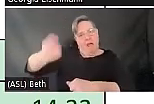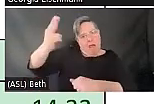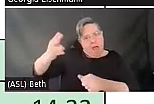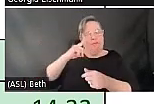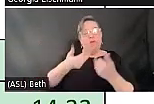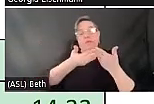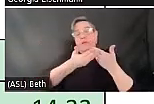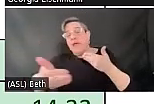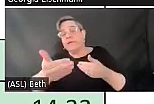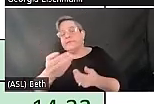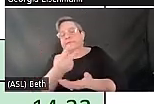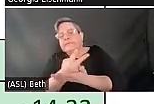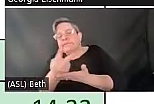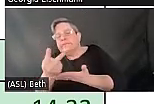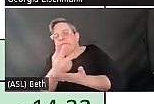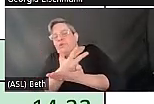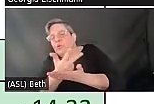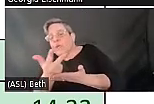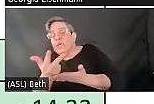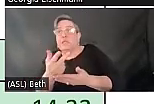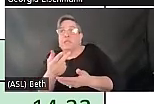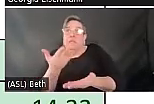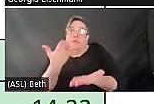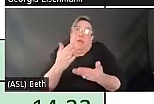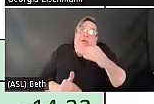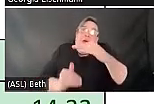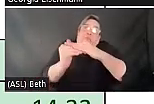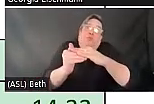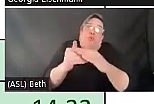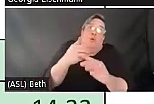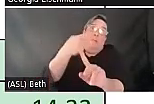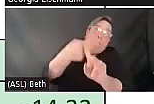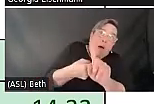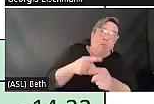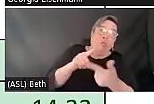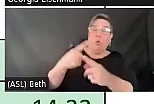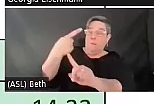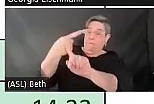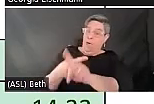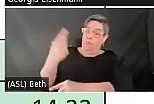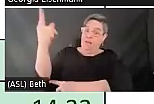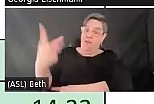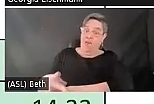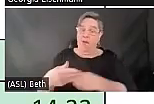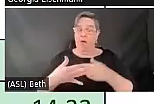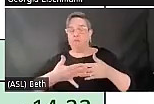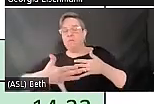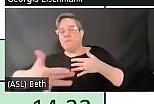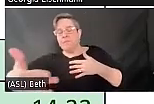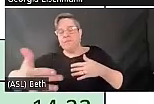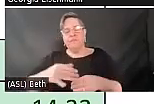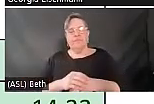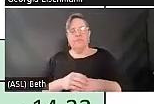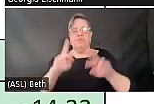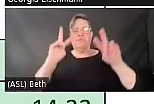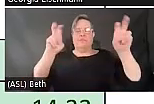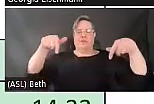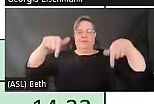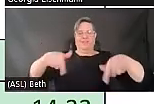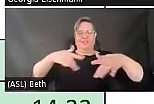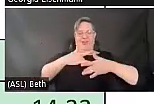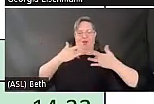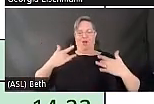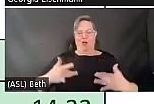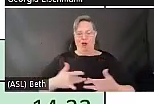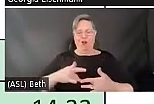several weeks to a month and a half potentially, as we're really in the heart of flu season,